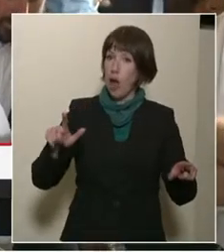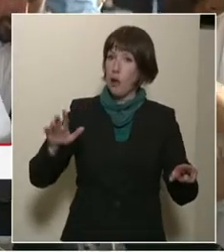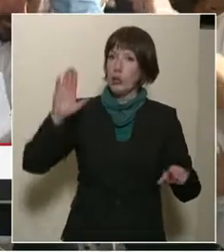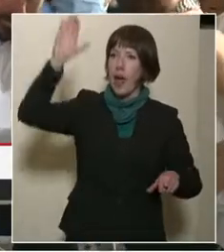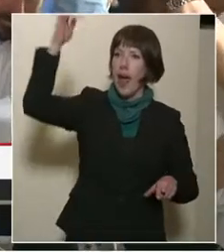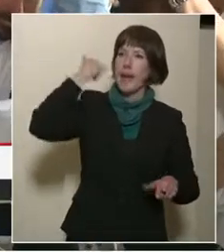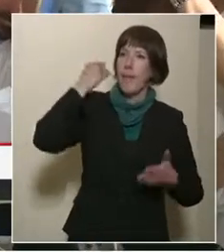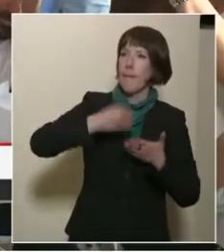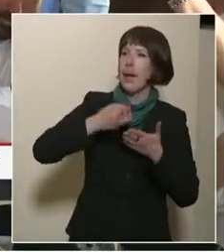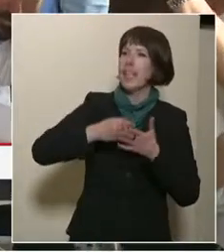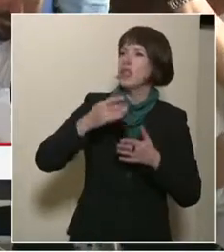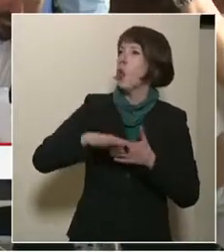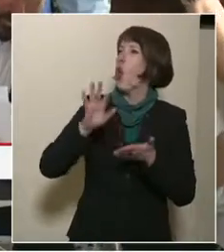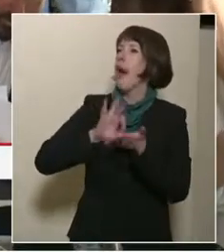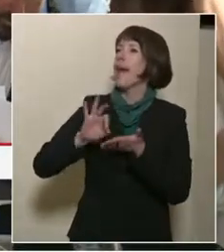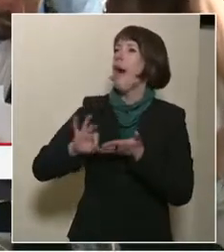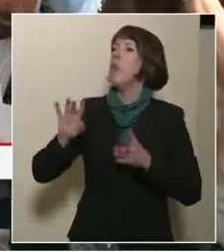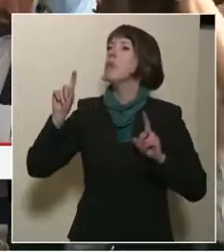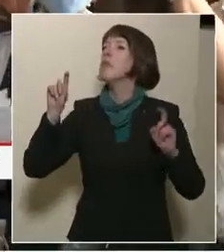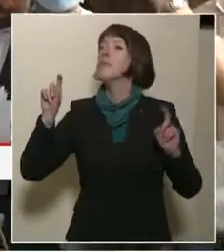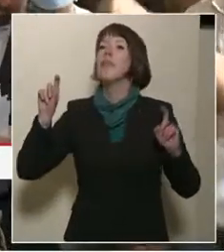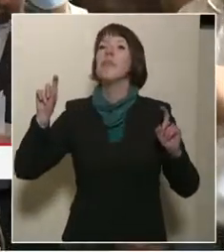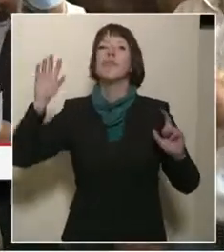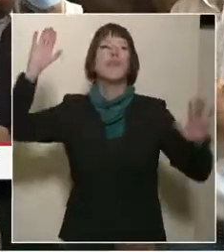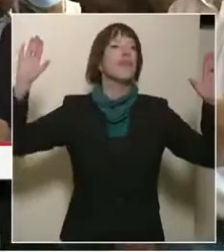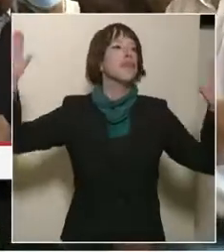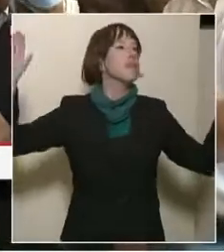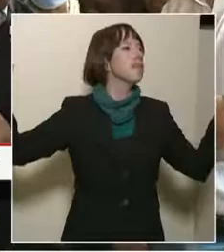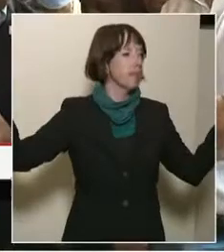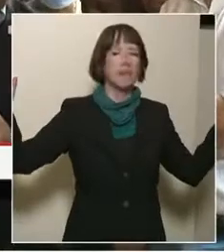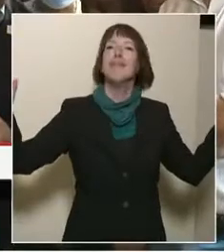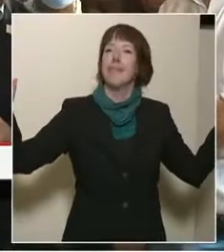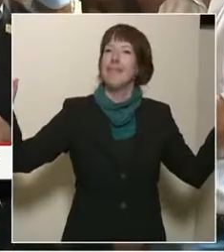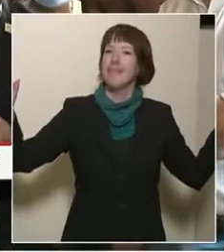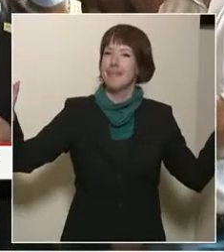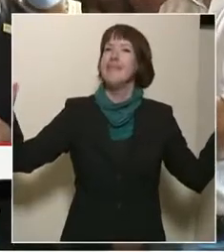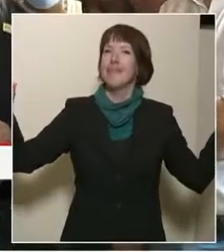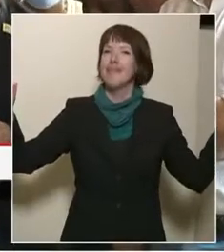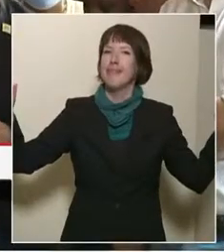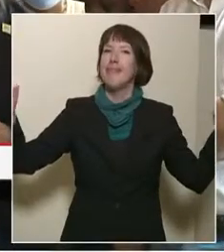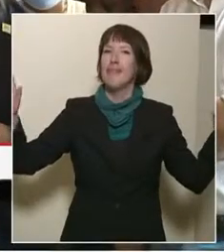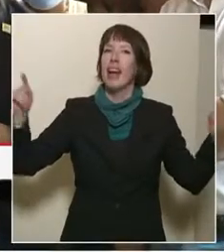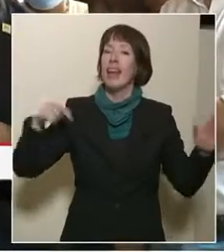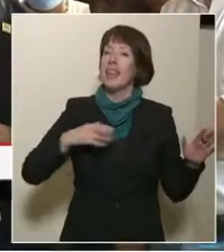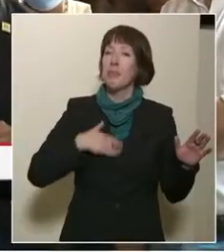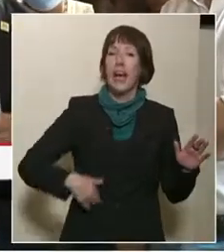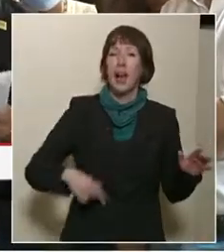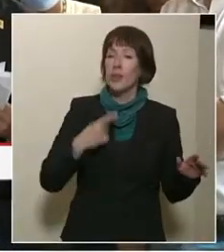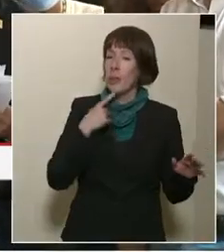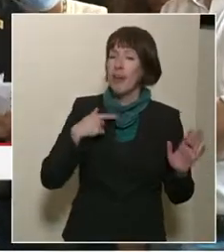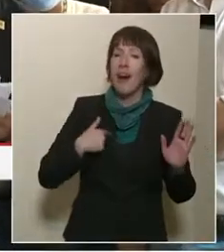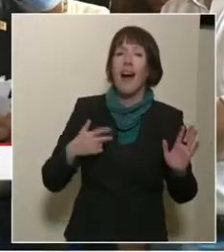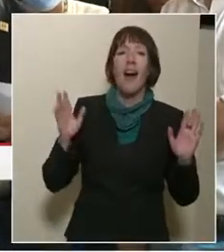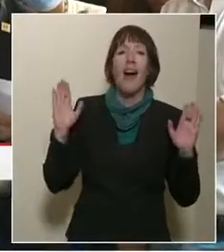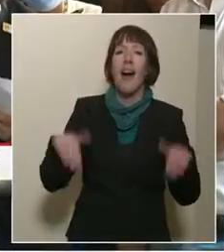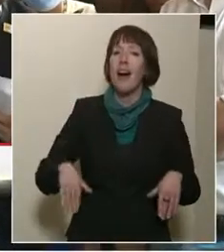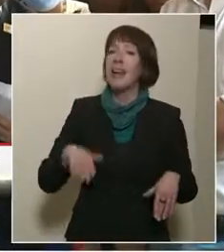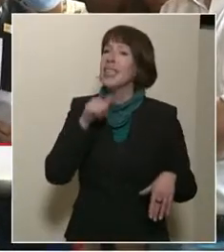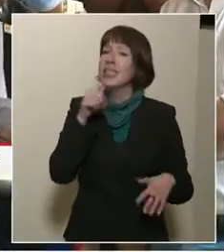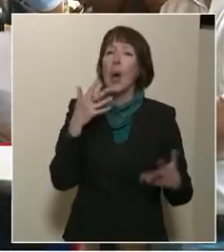account. Mayor, look around. All right? Because this mayor says, Christy, you know, don't